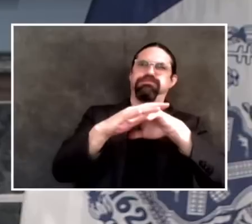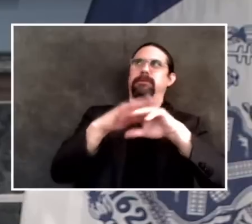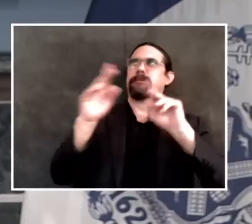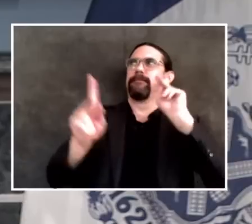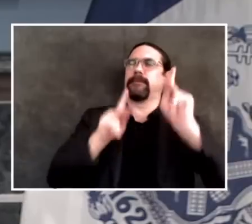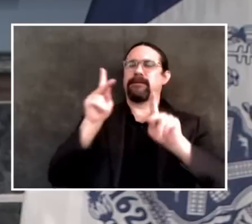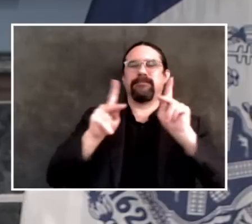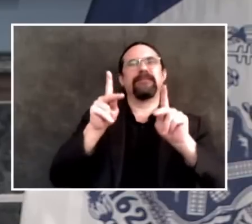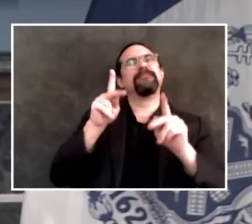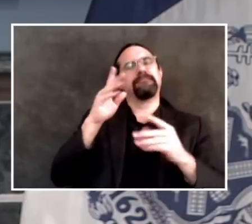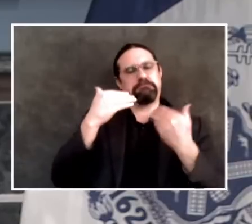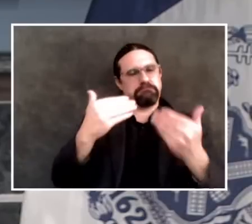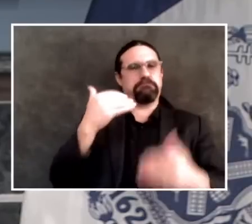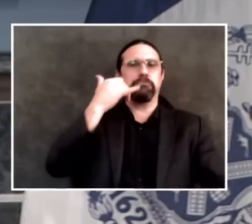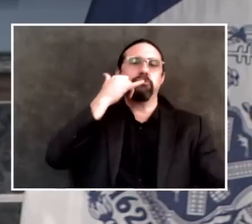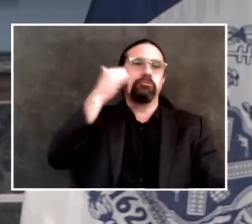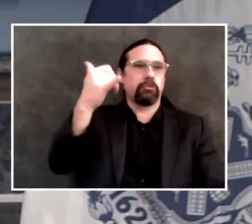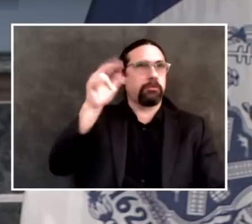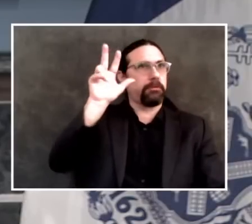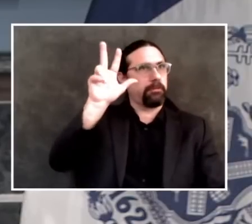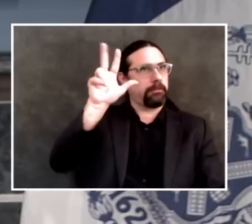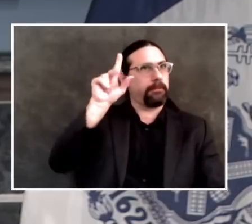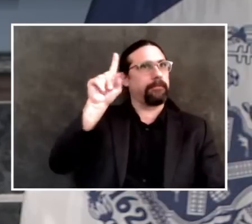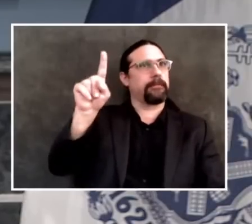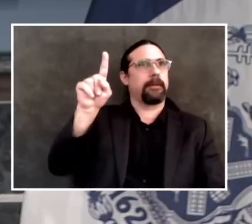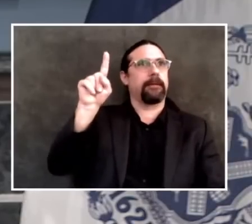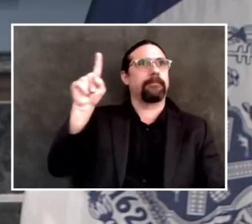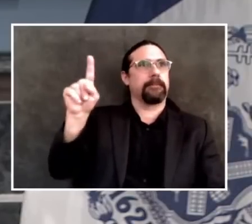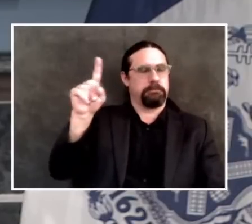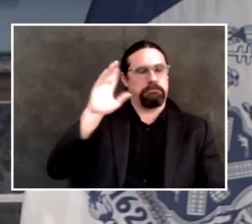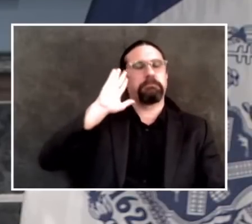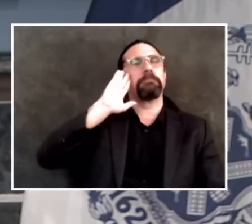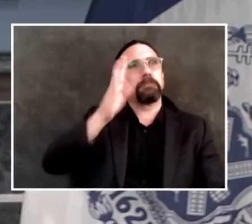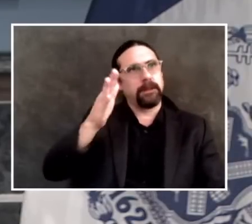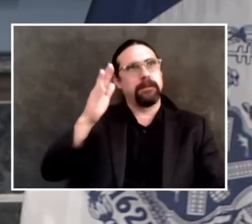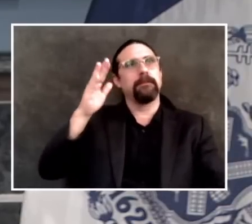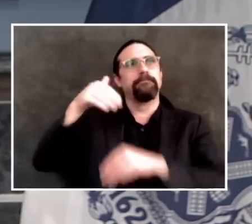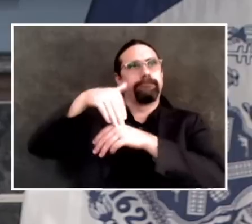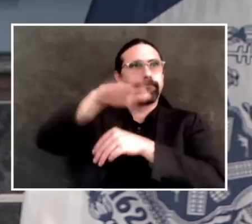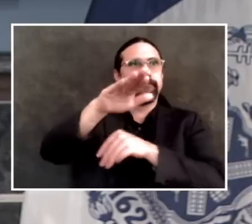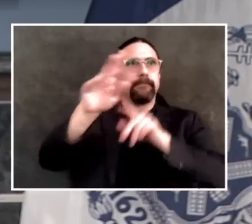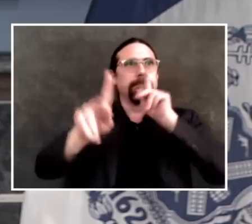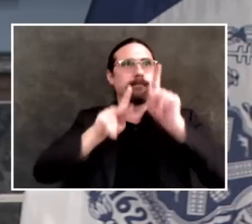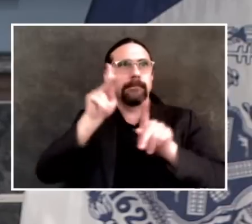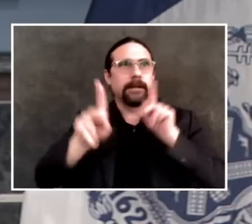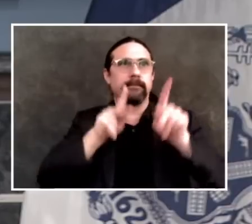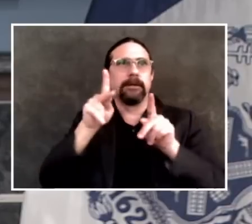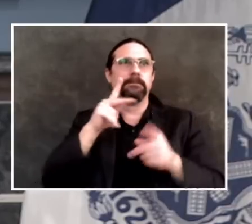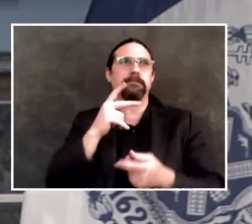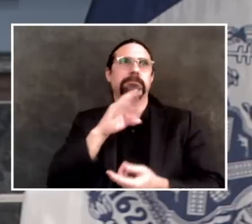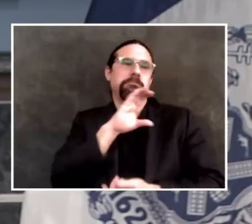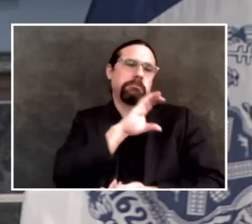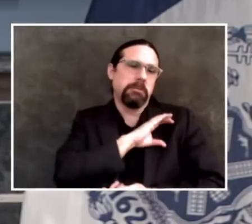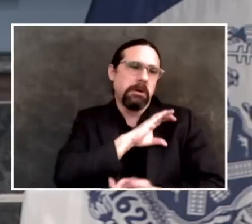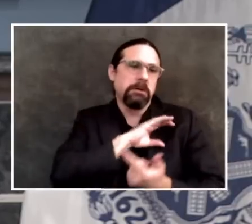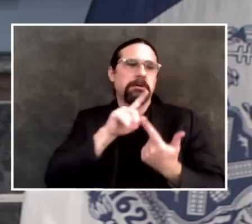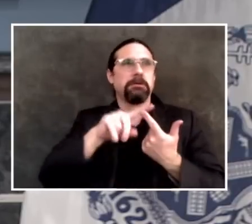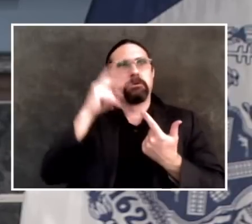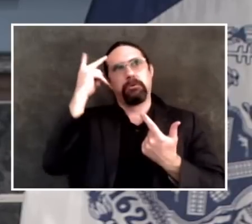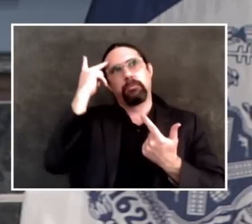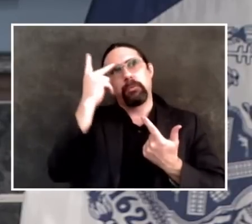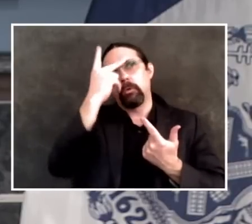the Sheriff's Office, the Parks Department, they've all been out there doing enforcement, and what they're finding time and time again is a very high level of